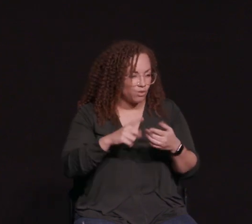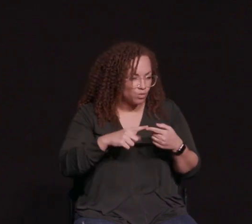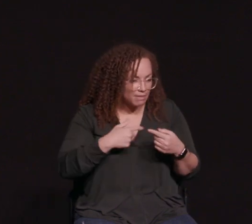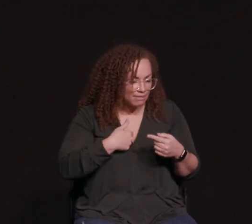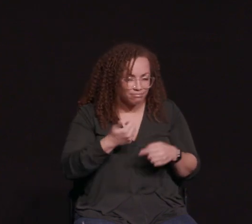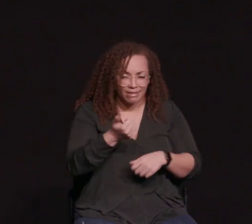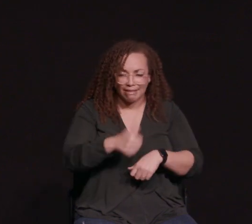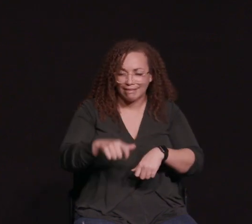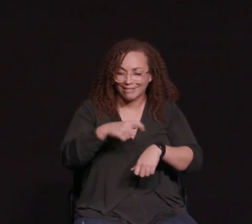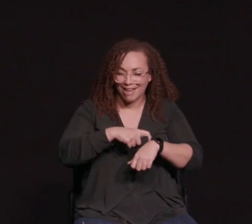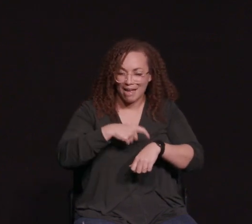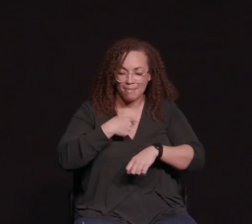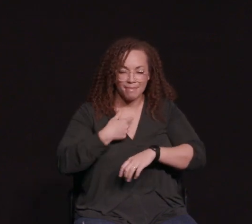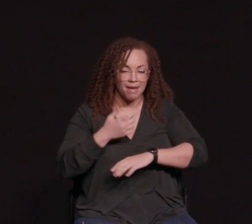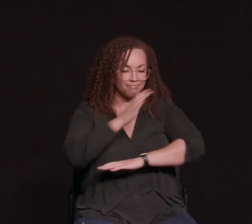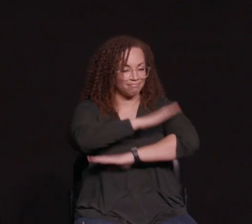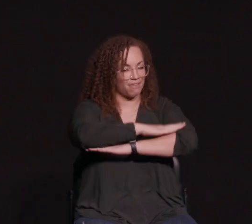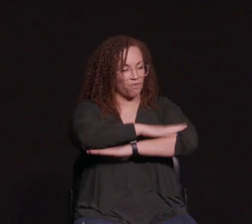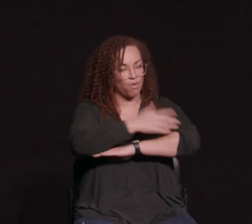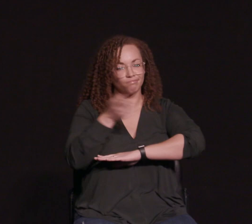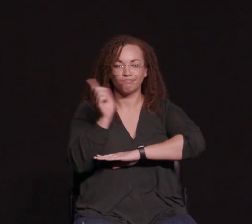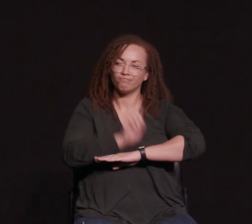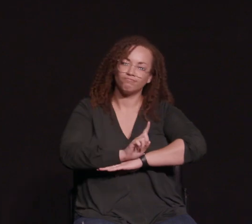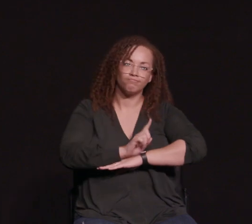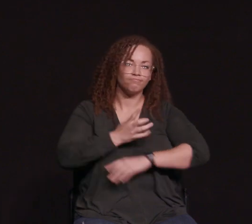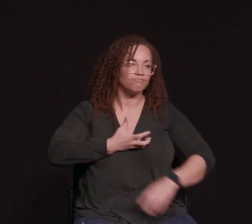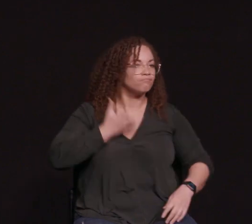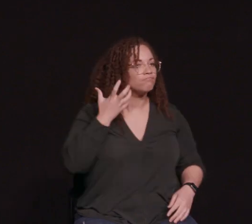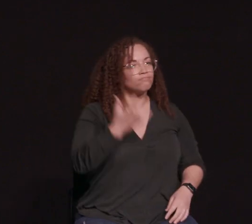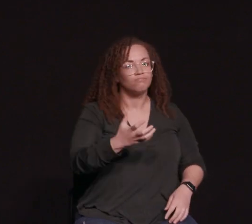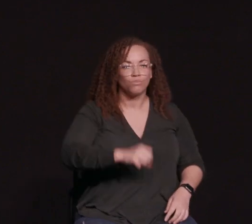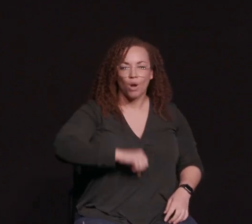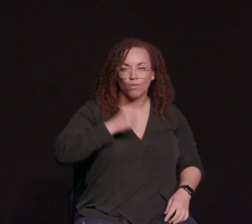to share it publicly and loudly, I will.